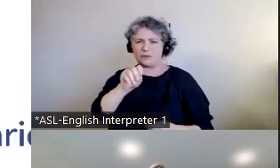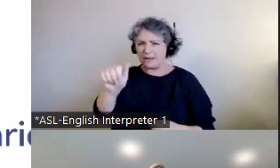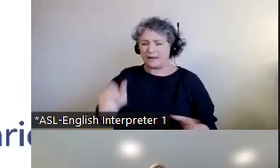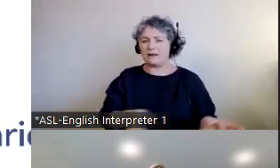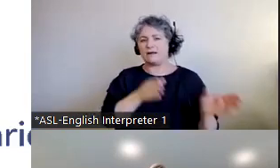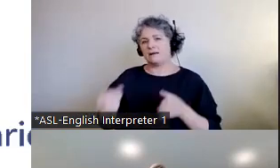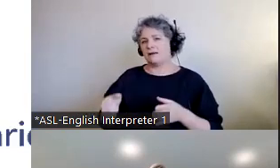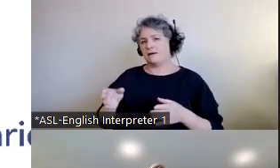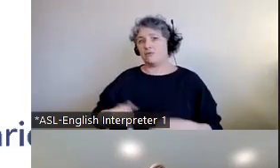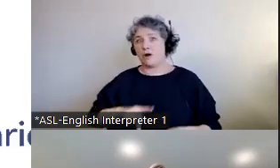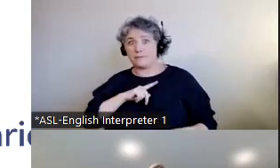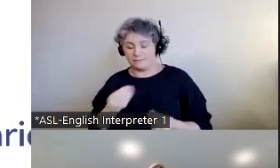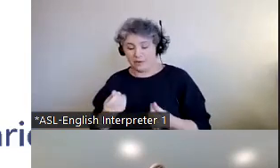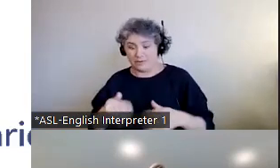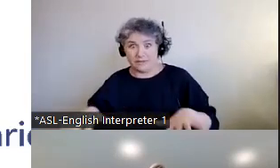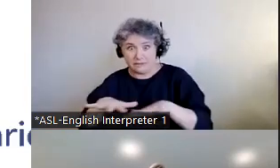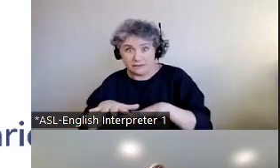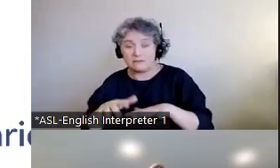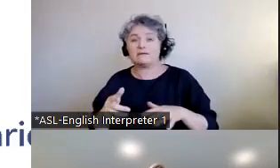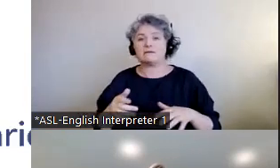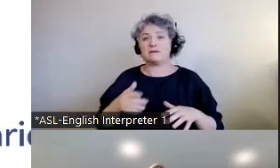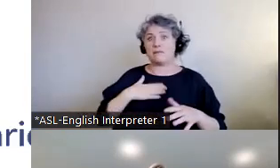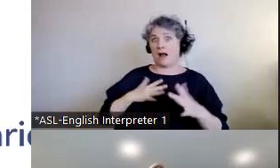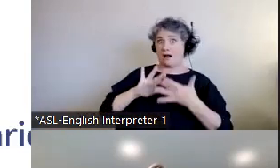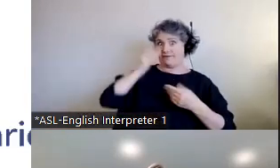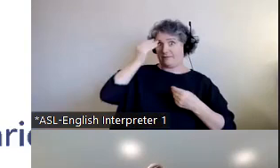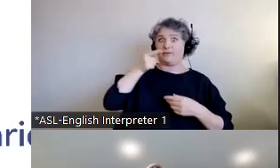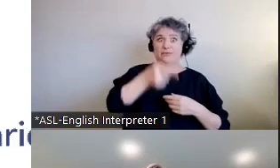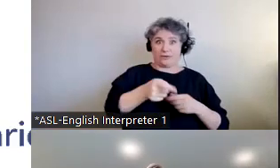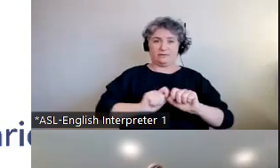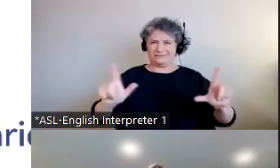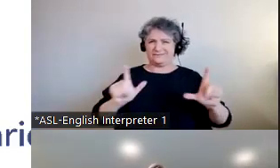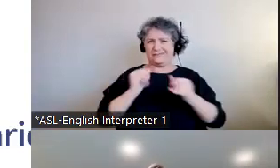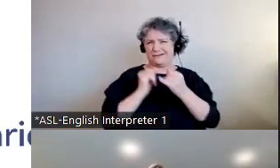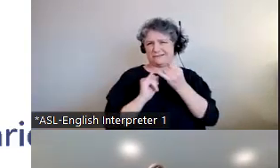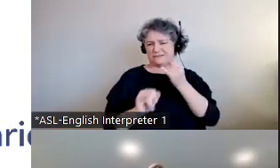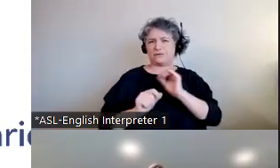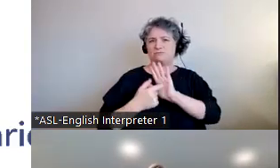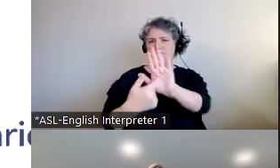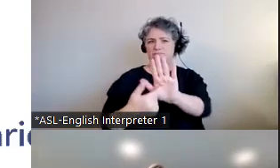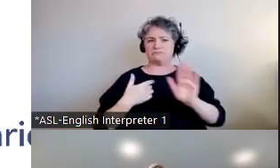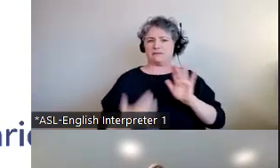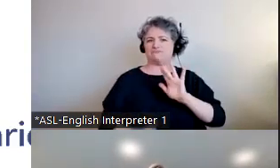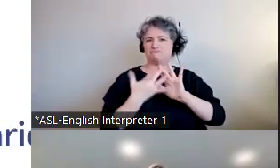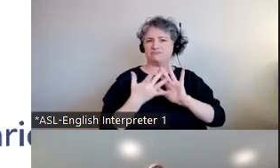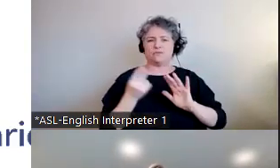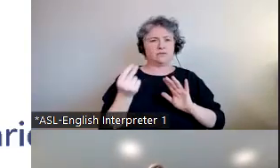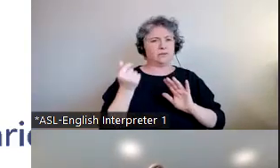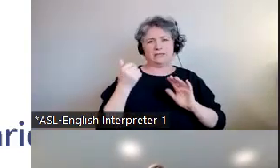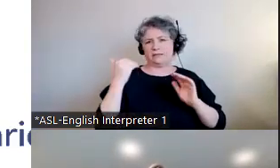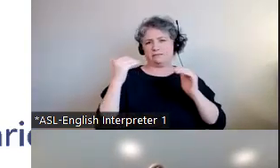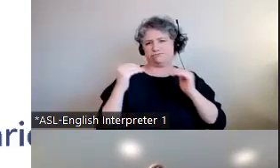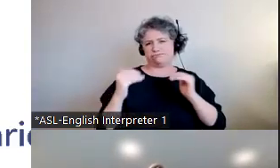my contact information after the webinar in the slides. So feel free to get in touch if you have any questions as I quickly go through all